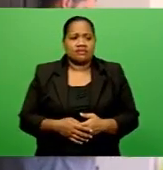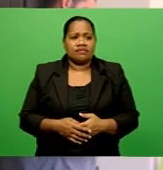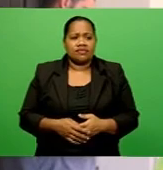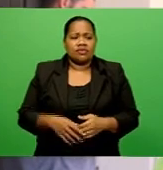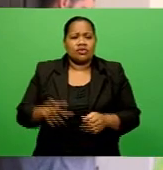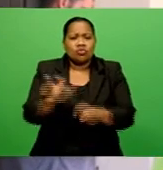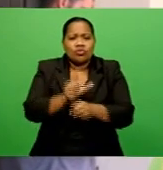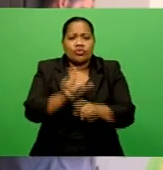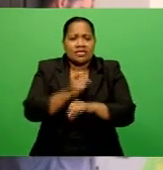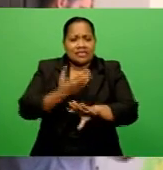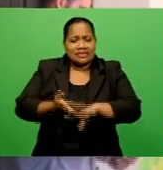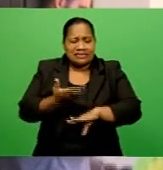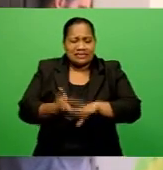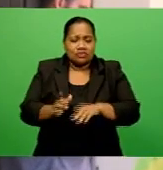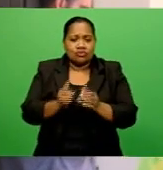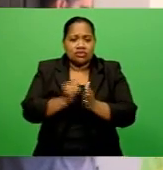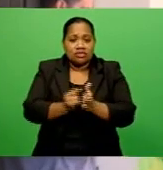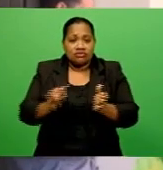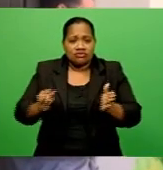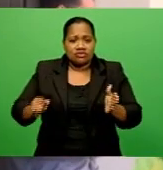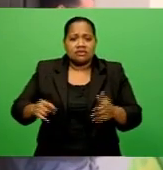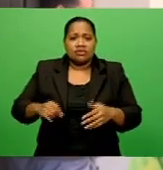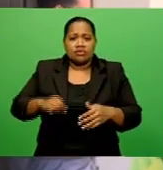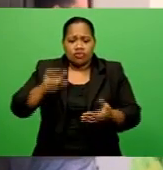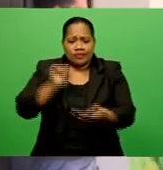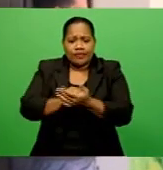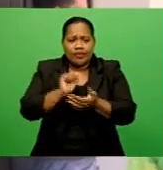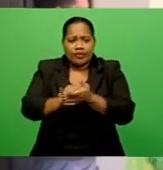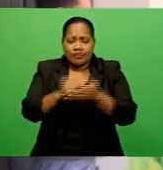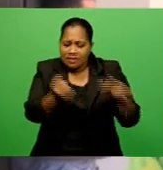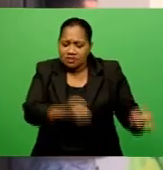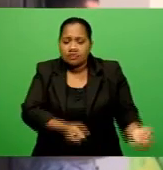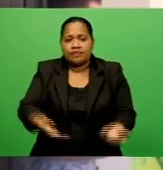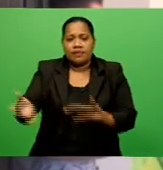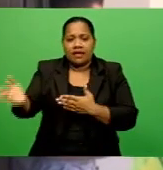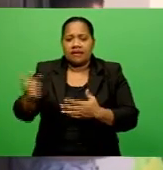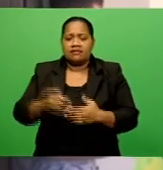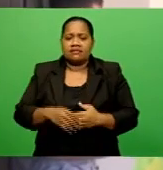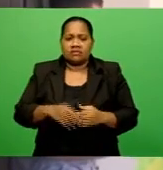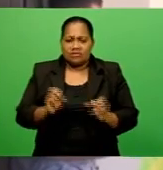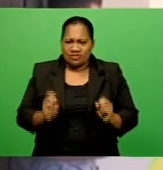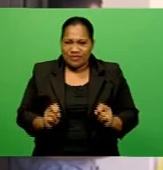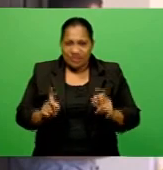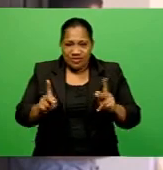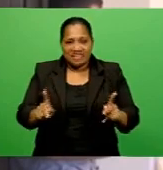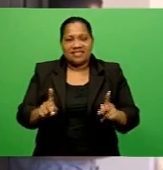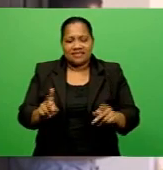new industry to supply value-added opportunities,